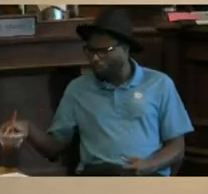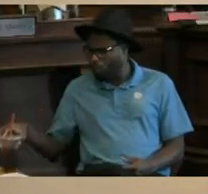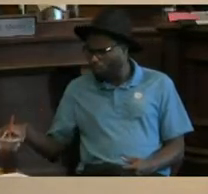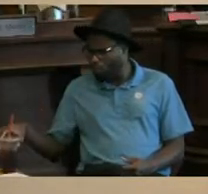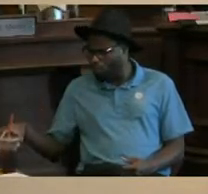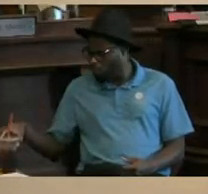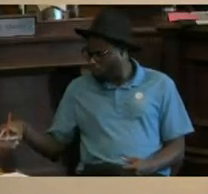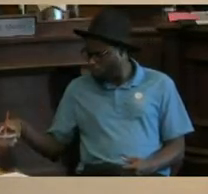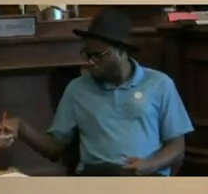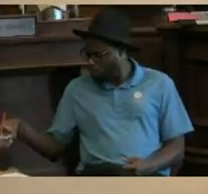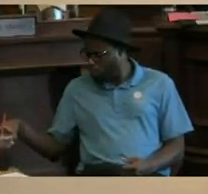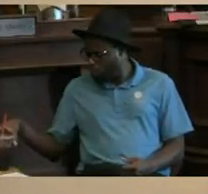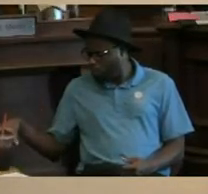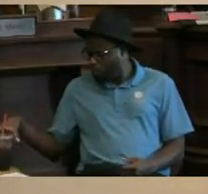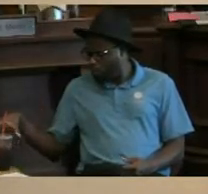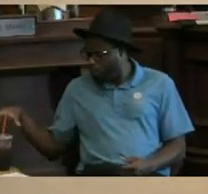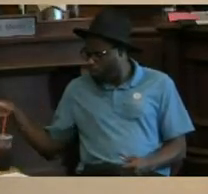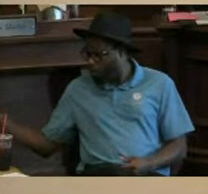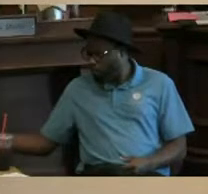2.5% to 3%? Oh, okay.